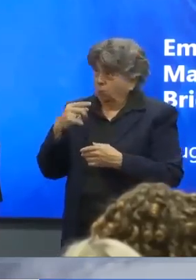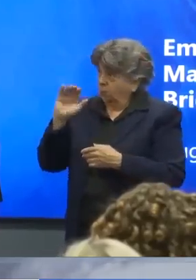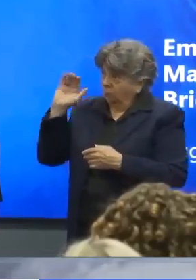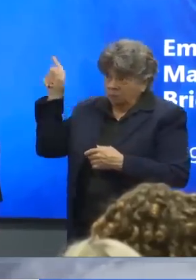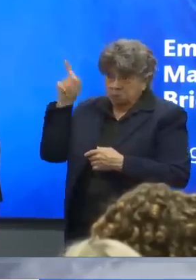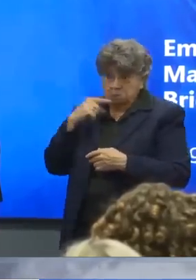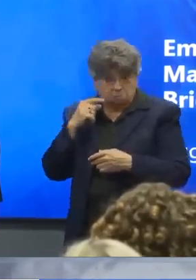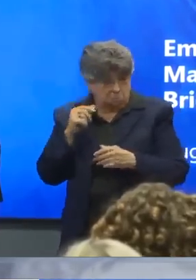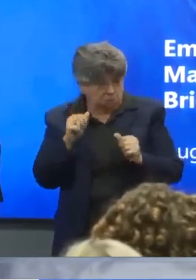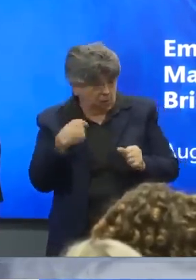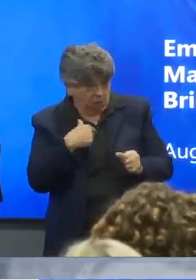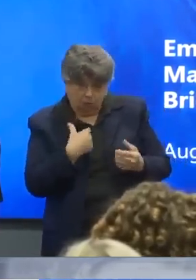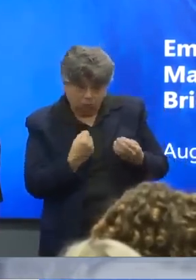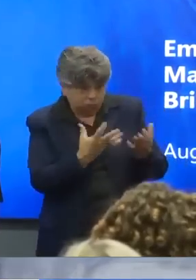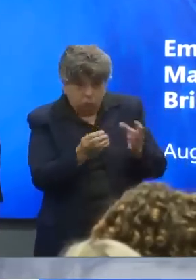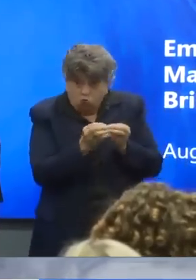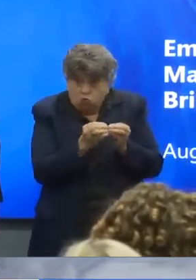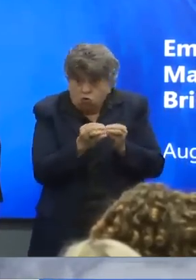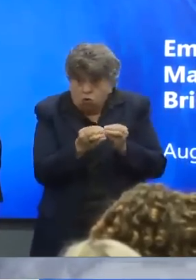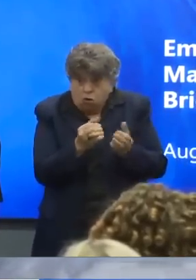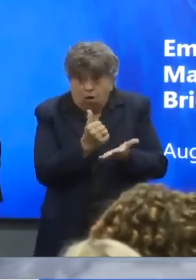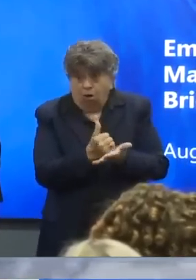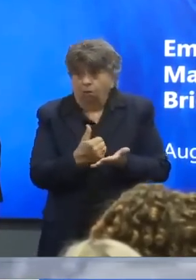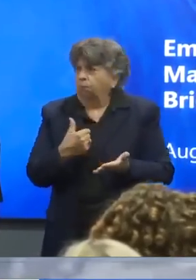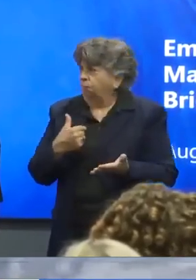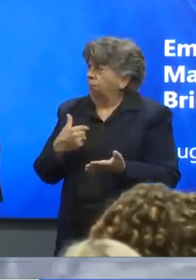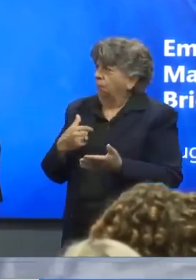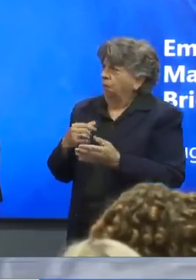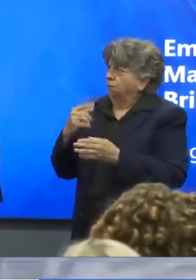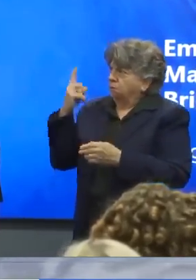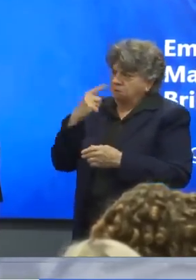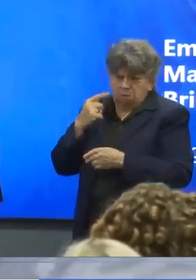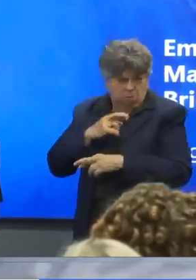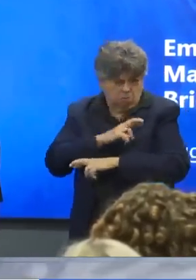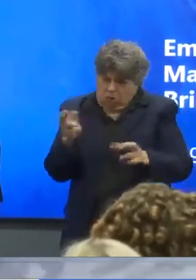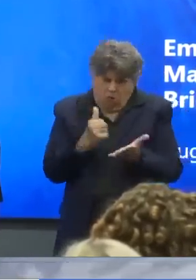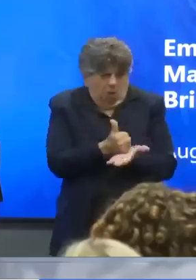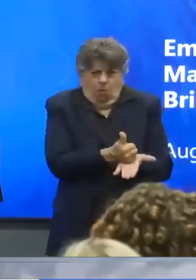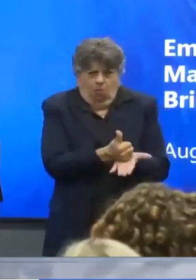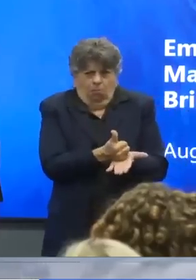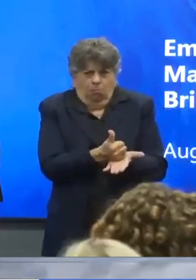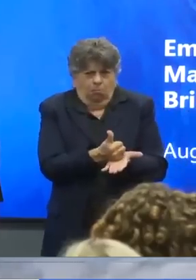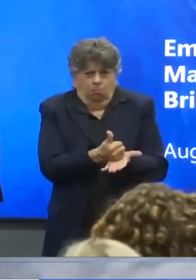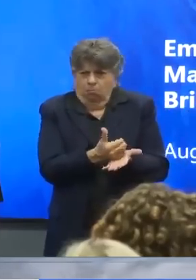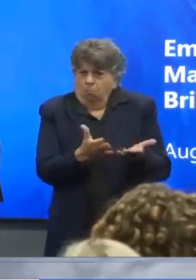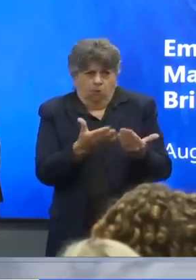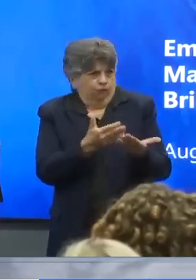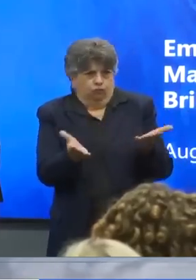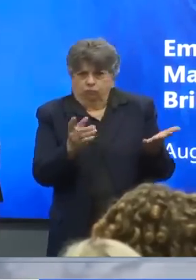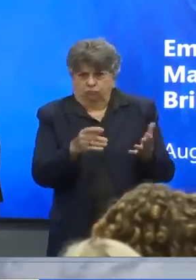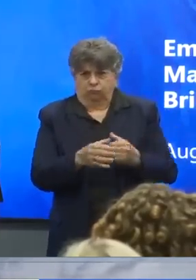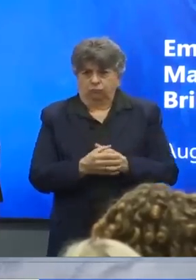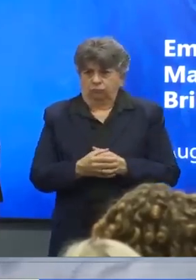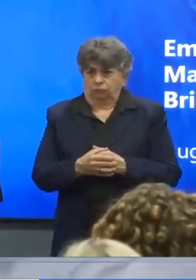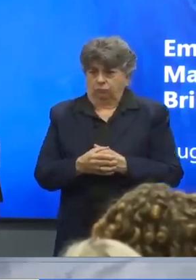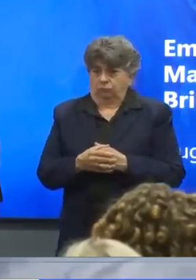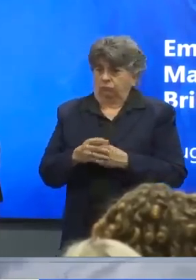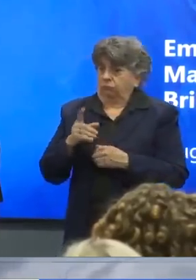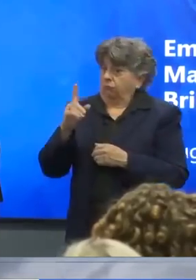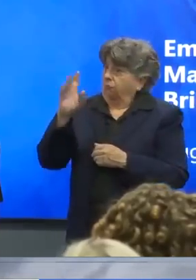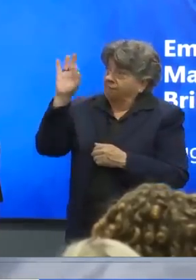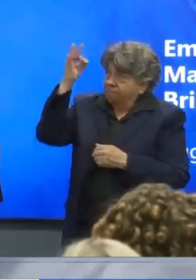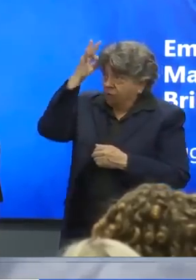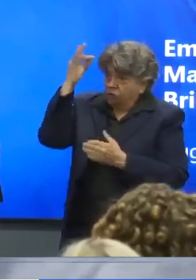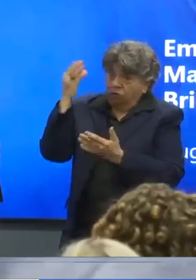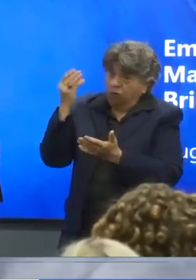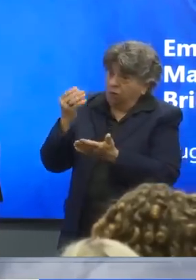obviously be seeking to activate whatever's available to help Floridians in terms of federal assistance. That's just the way we